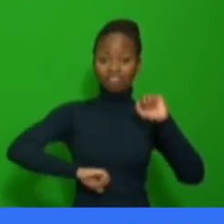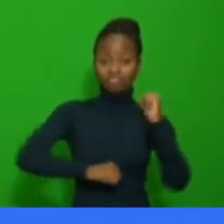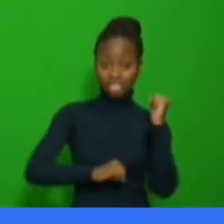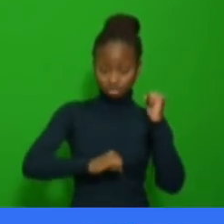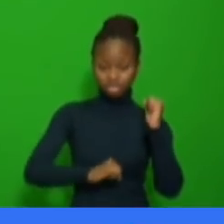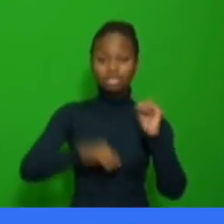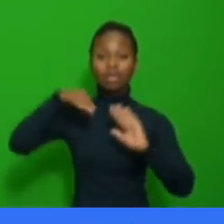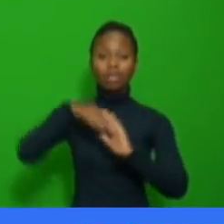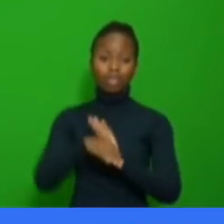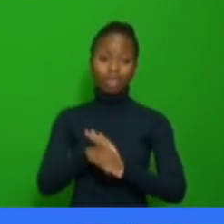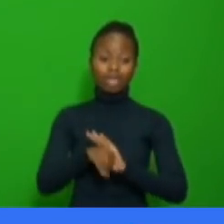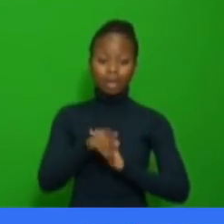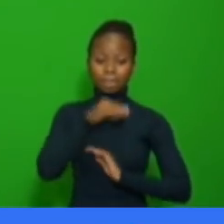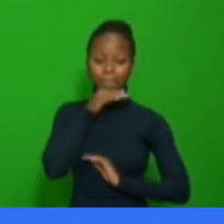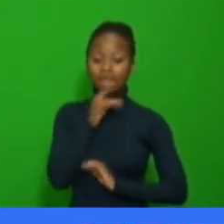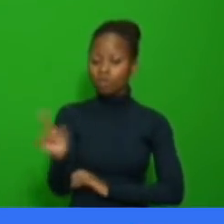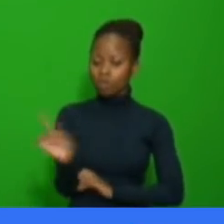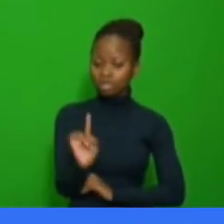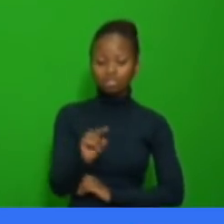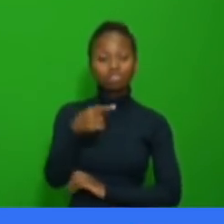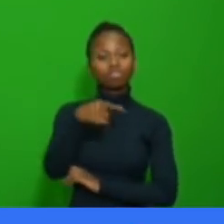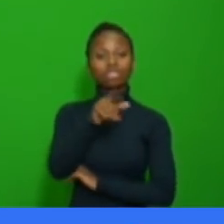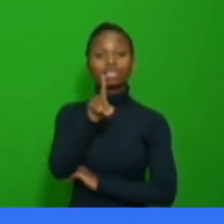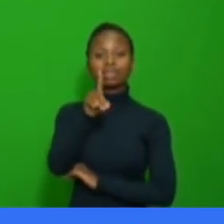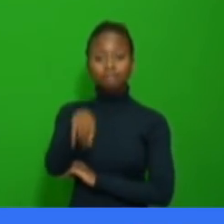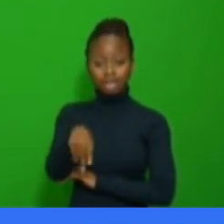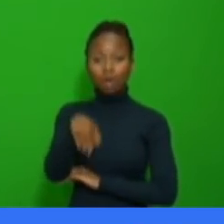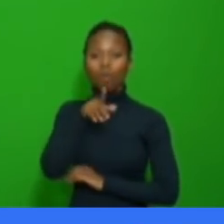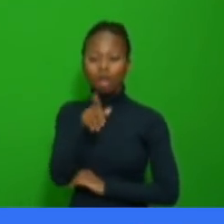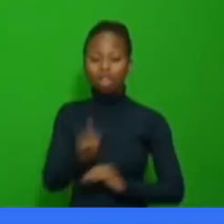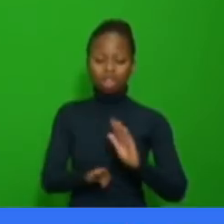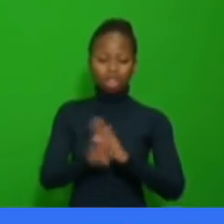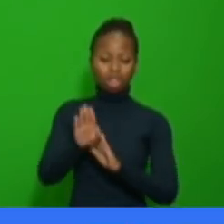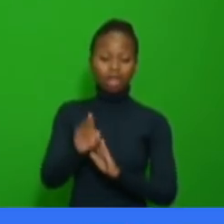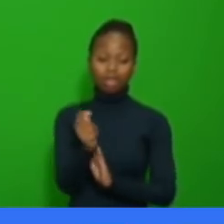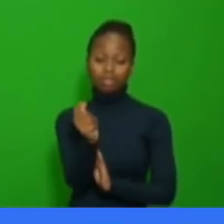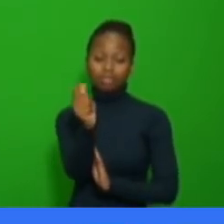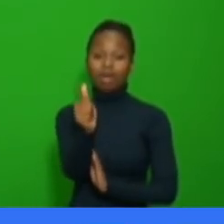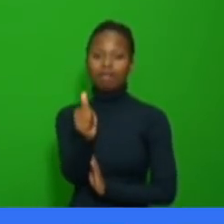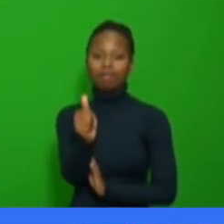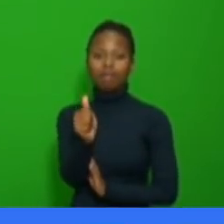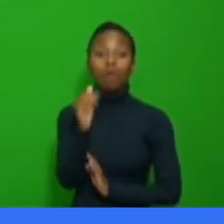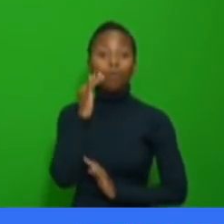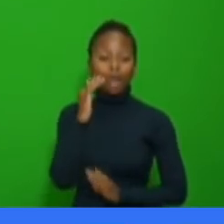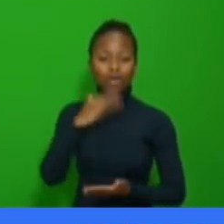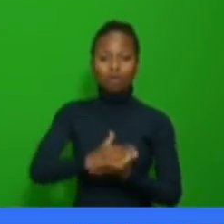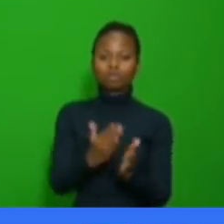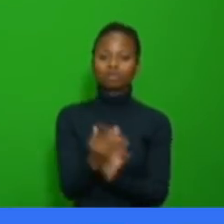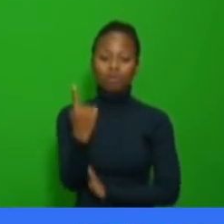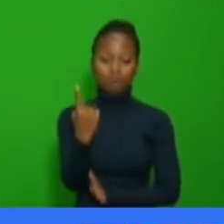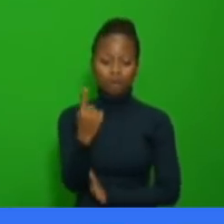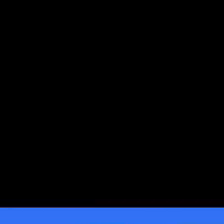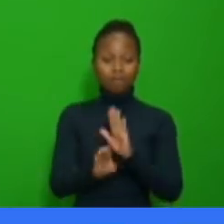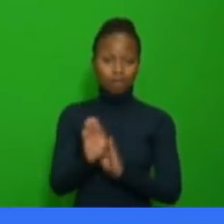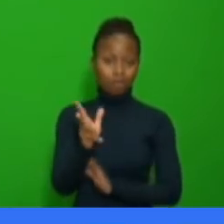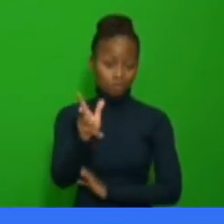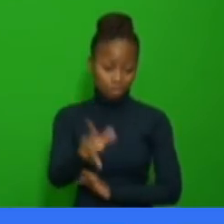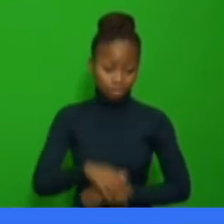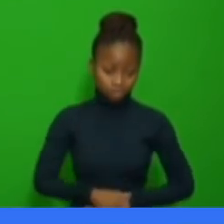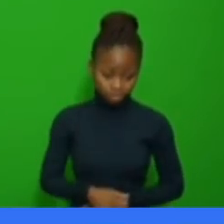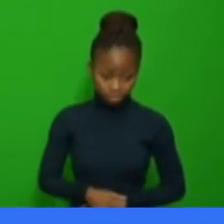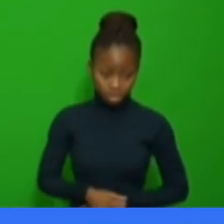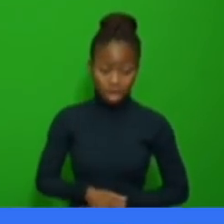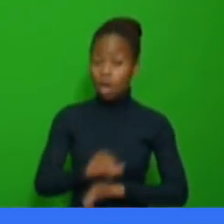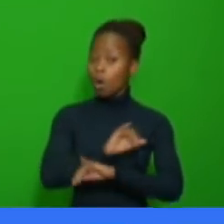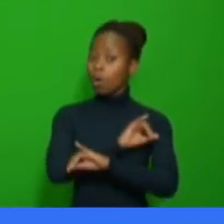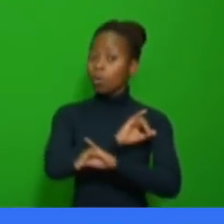The disappointing data outcomes partly reflect supply-side constraints due to load shedding and a strike at a